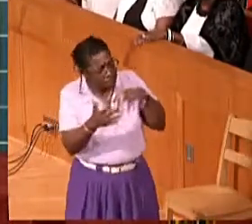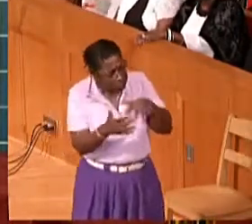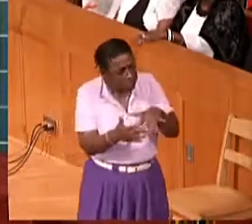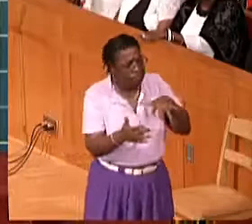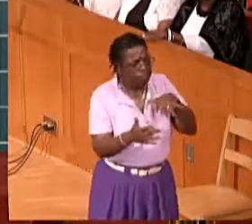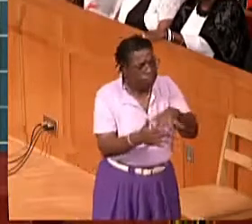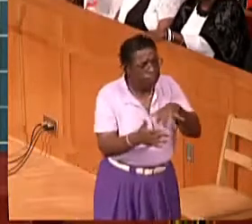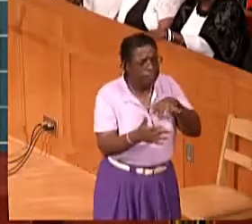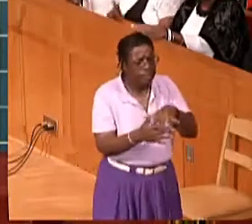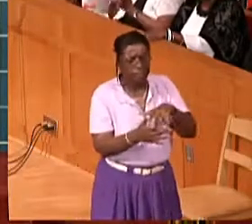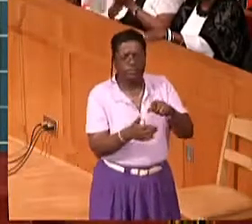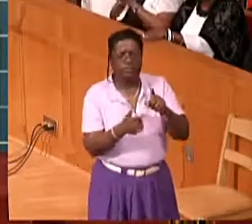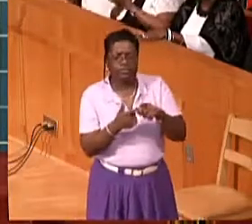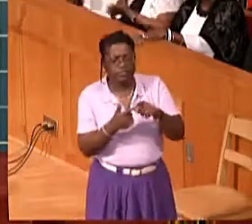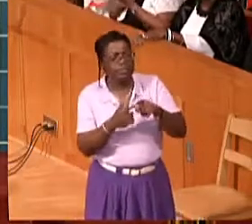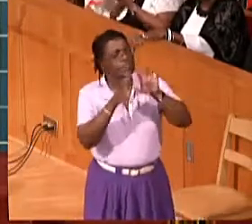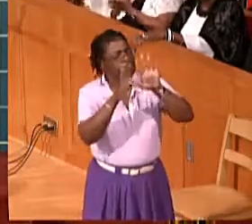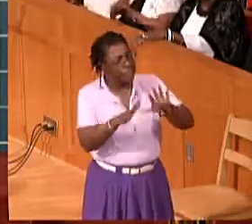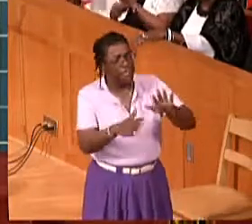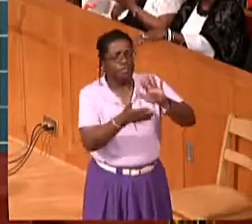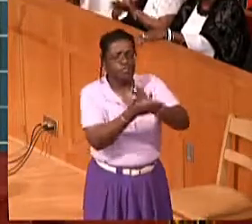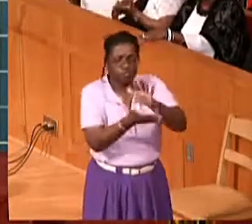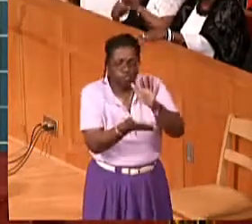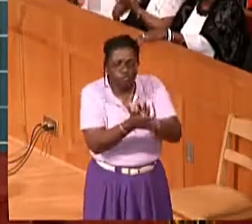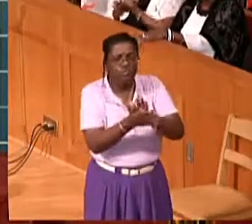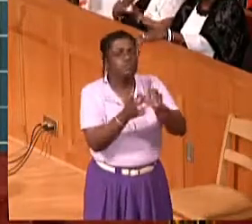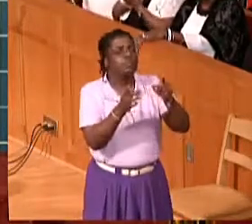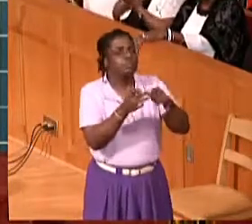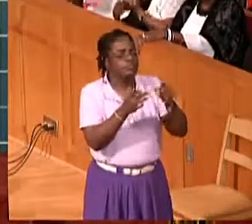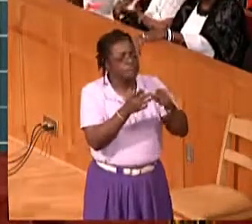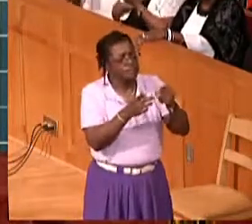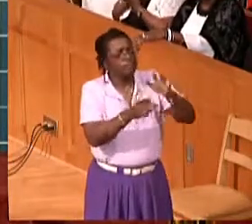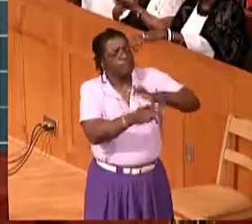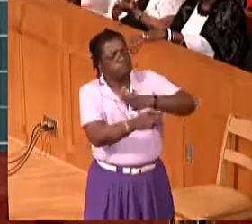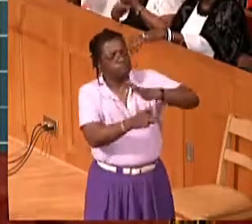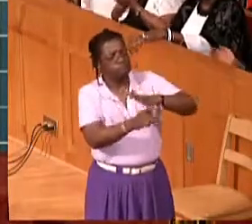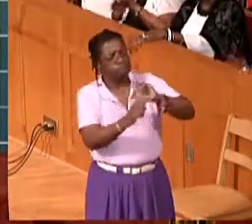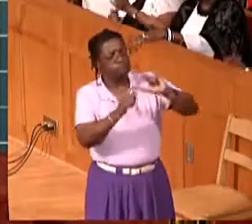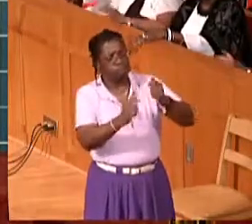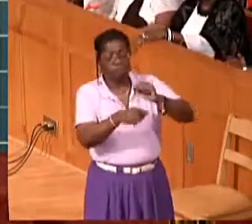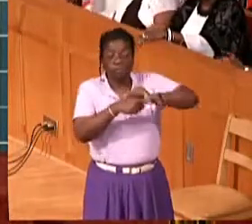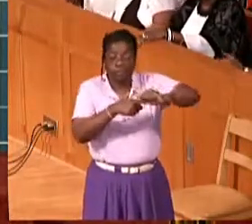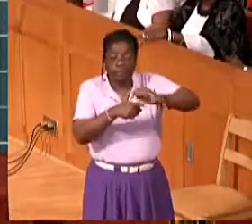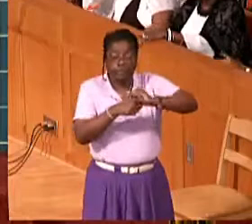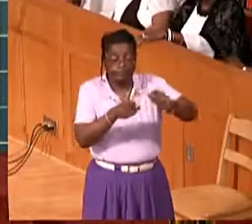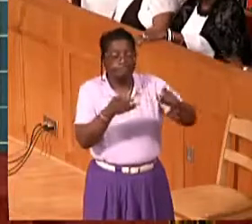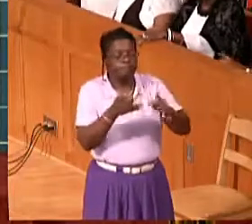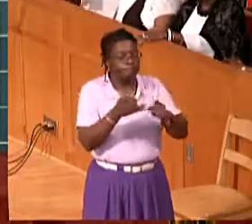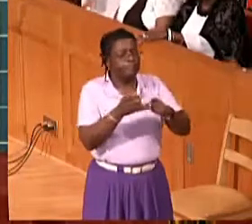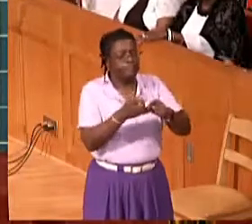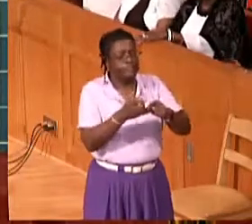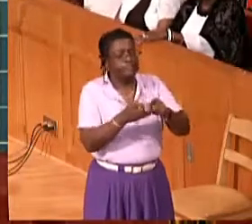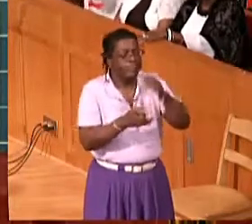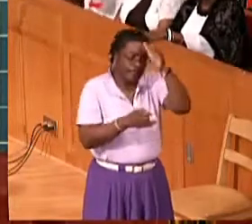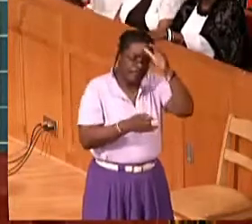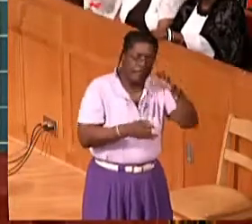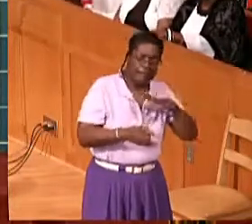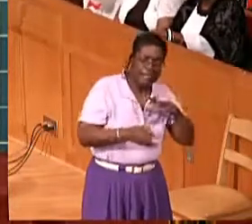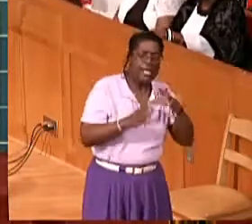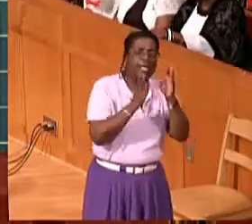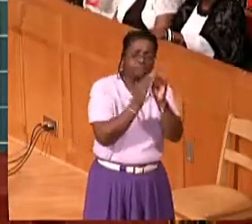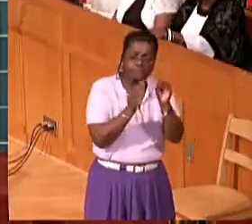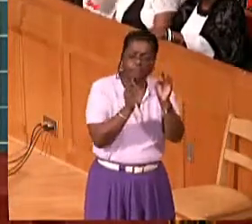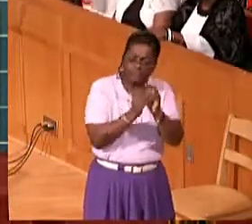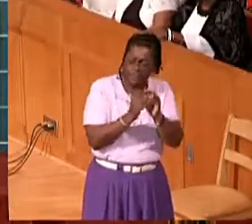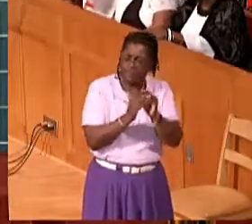showed up for Sunday school. I showed up for choir rehearsal. I showed up for men's meeting. I learned how to show up. And